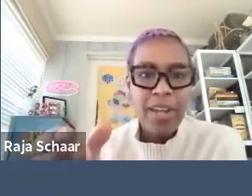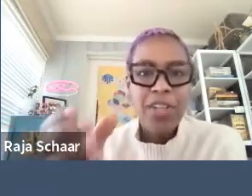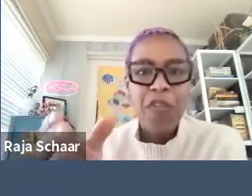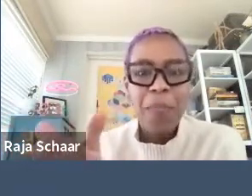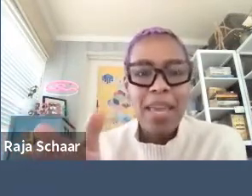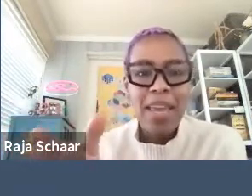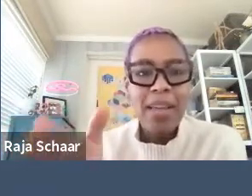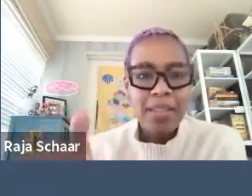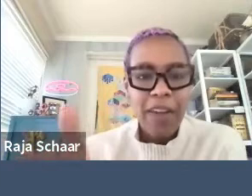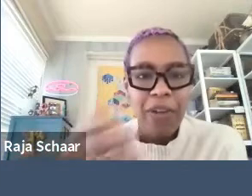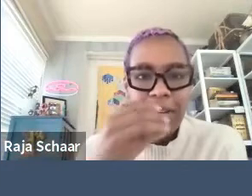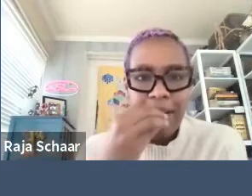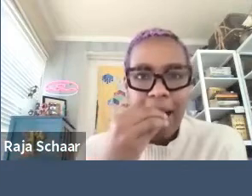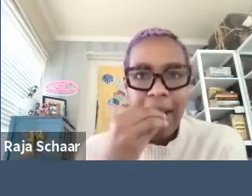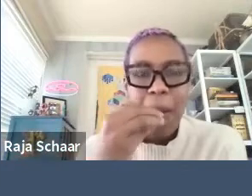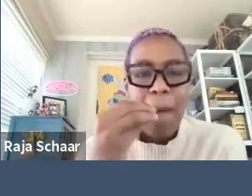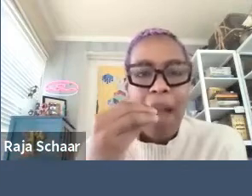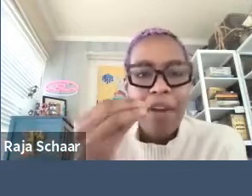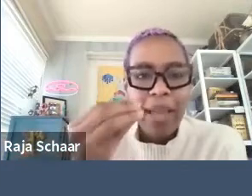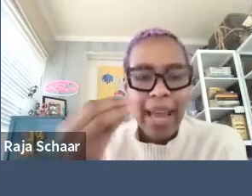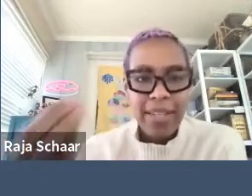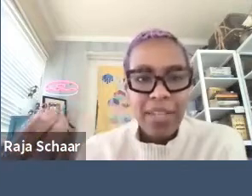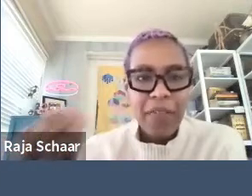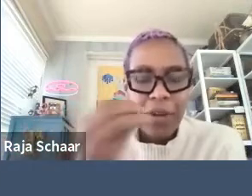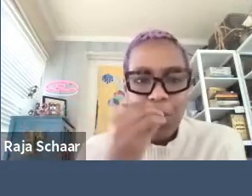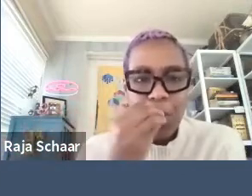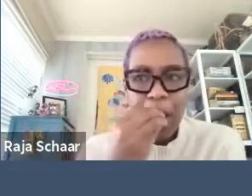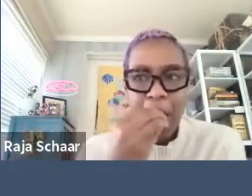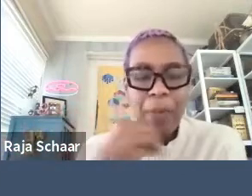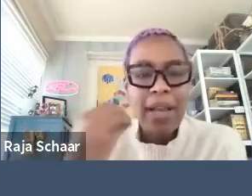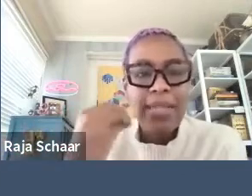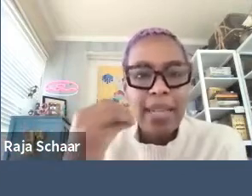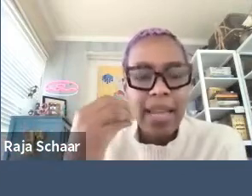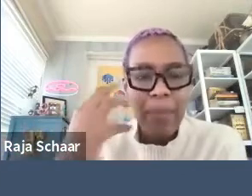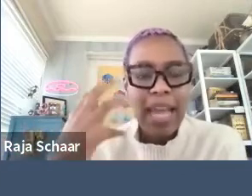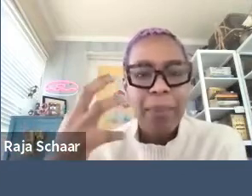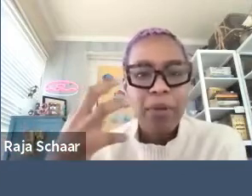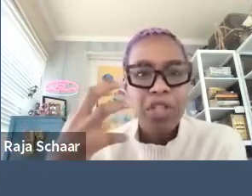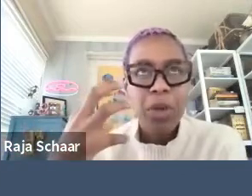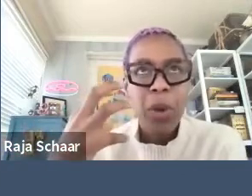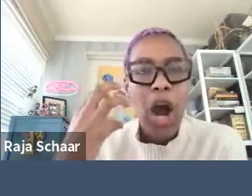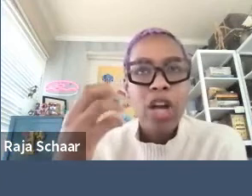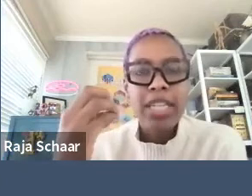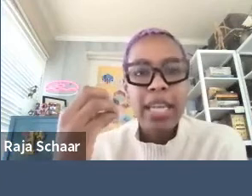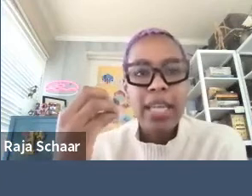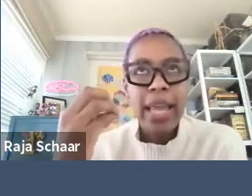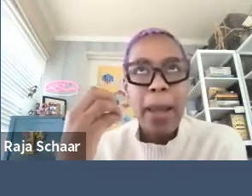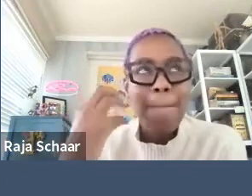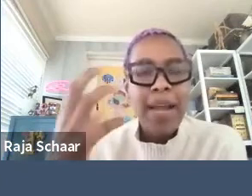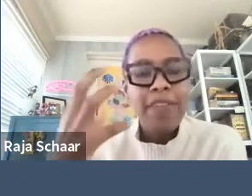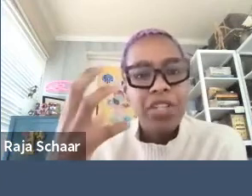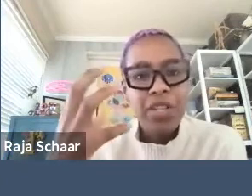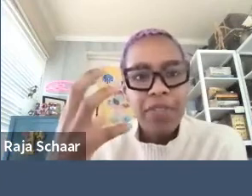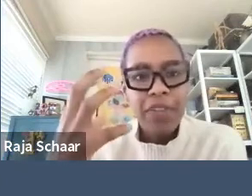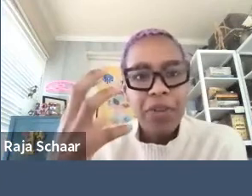changes in. So for me, discovering design, I felt like I discovered a superpower, because suddenly I was able to articulate